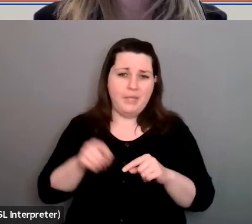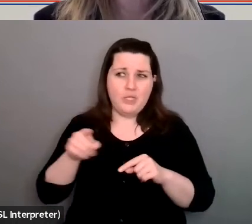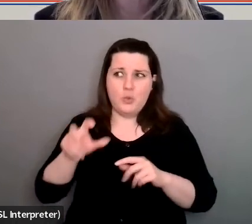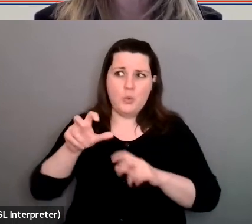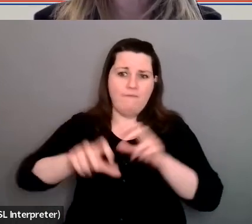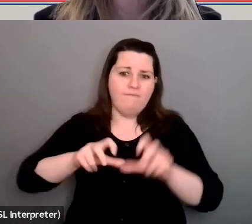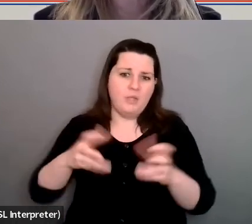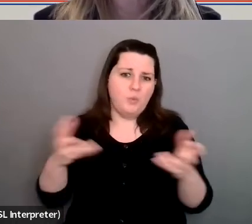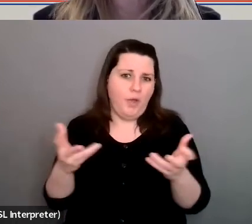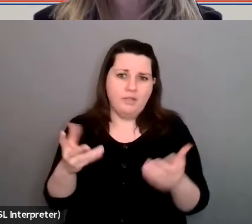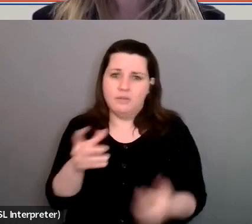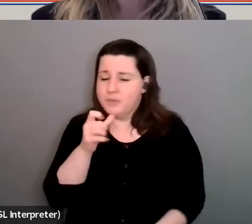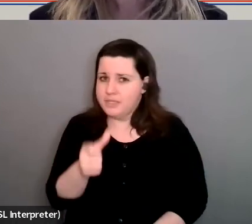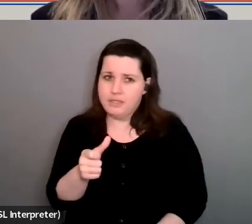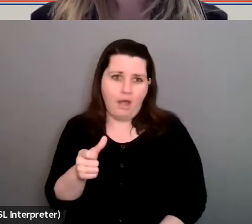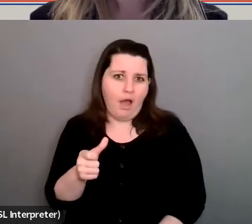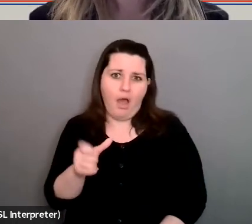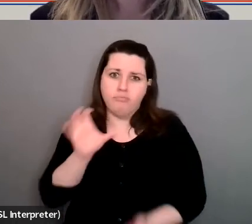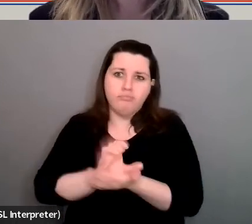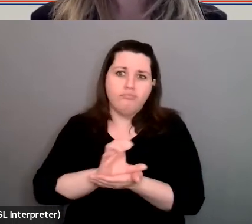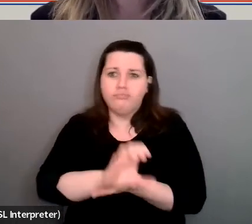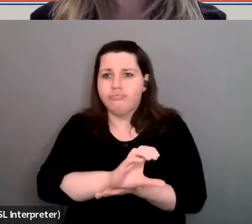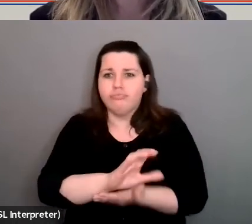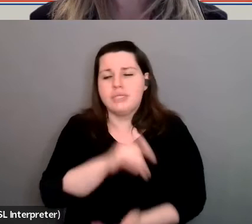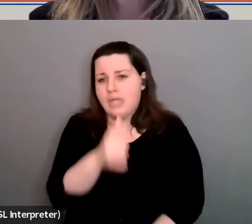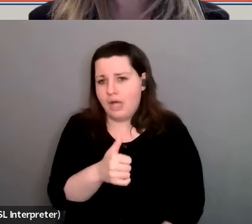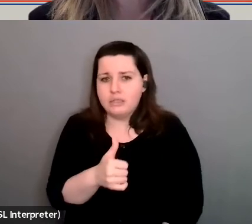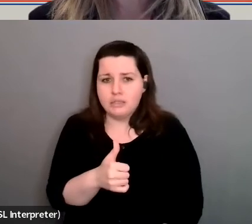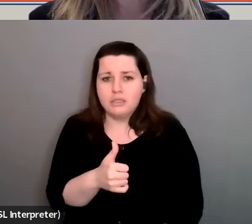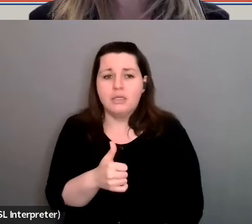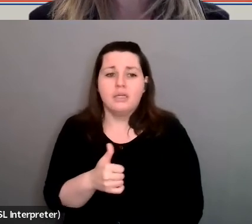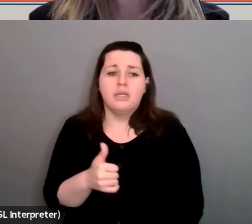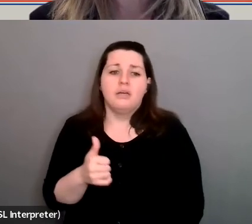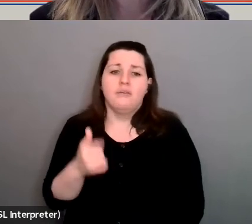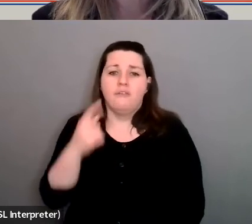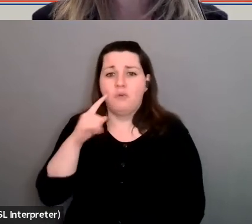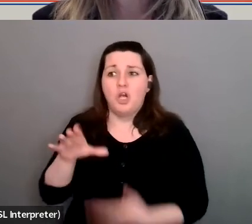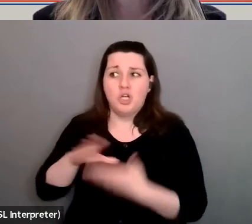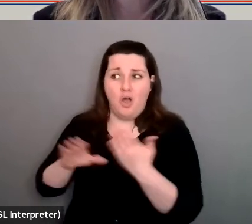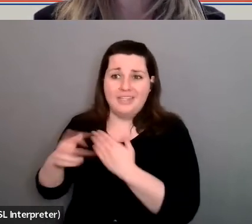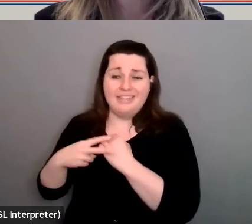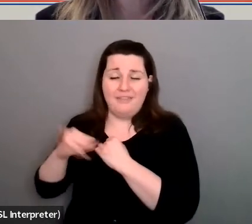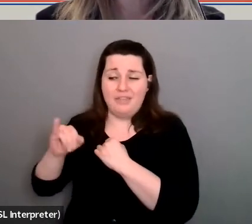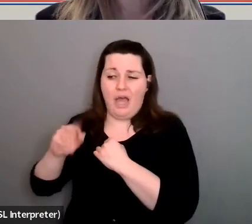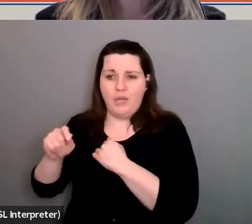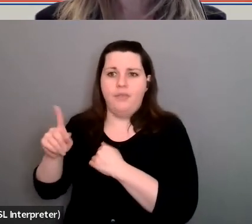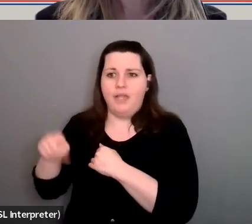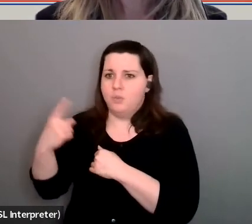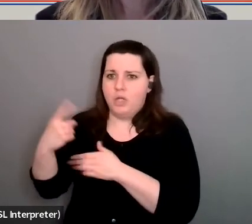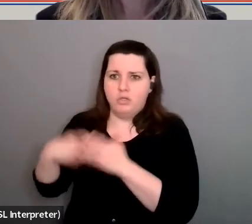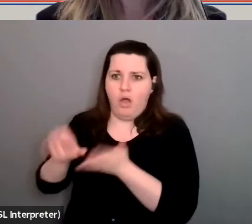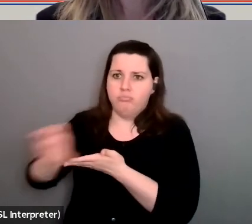not one all-in cost. We talk about a one all-in cost with College Savings Iowa. It's a little bit different with this plan.